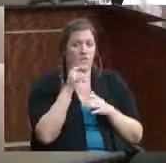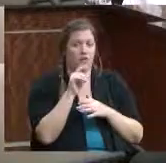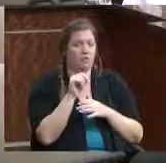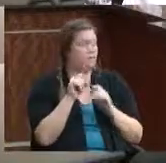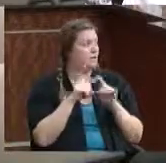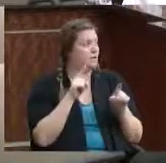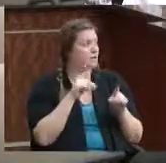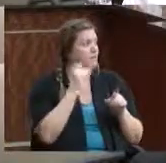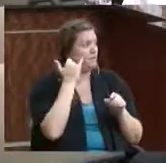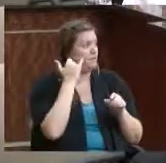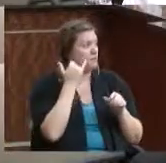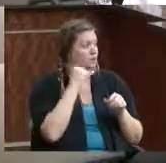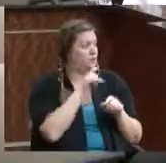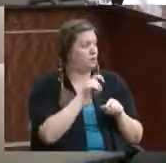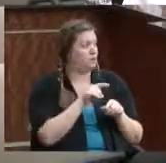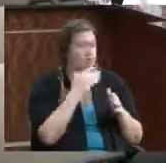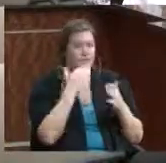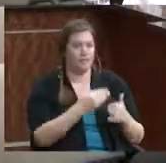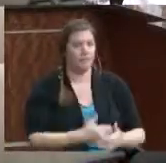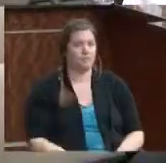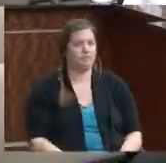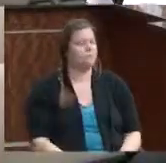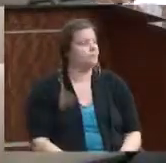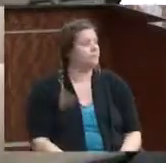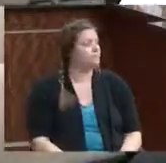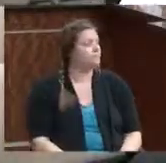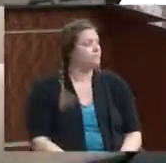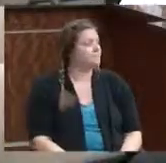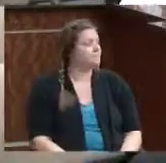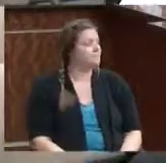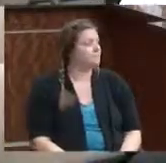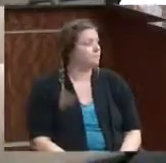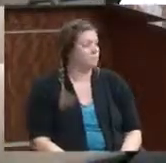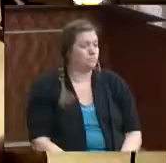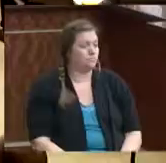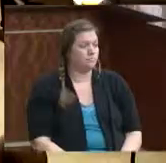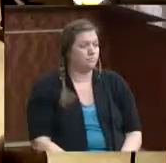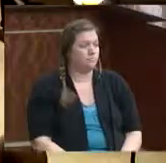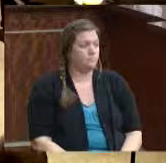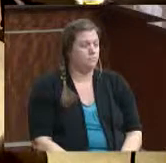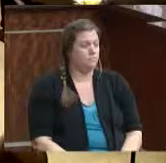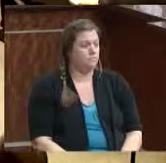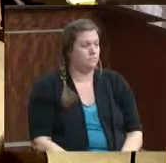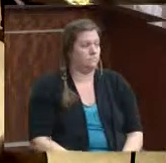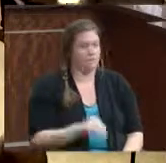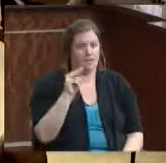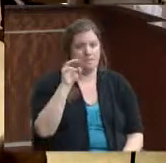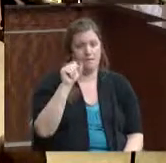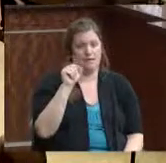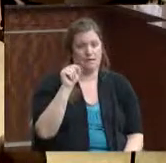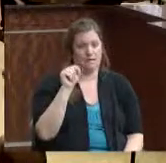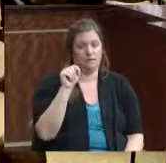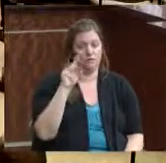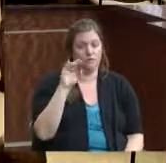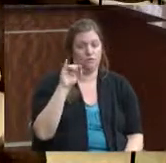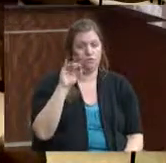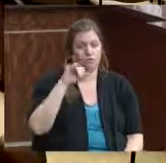but if you have any additional questions, thank you. Thank you, Ms. Phillip. Matt Tedesco.